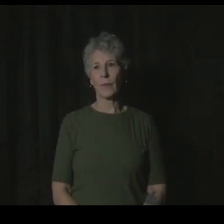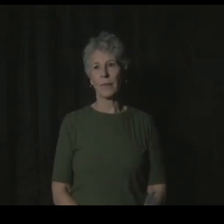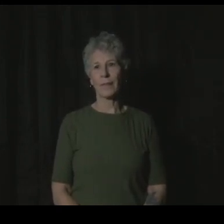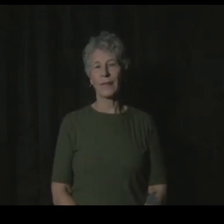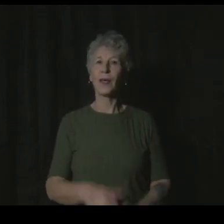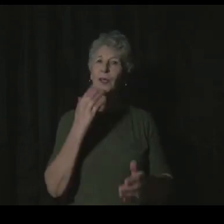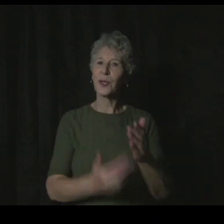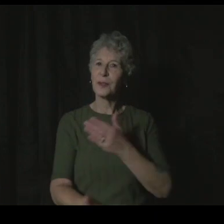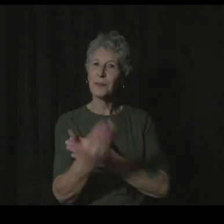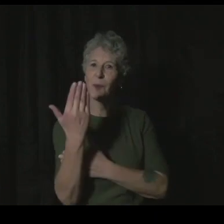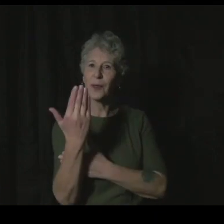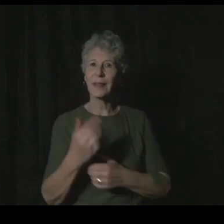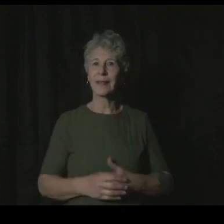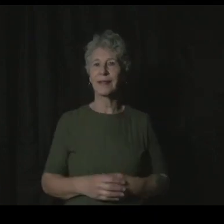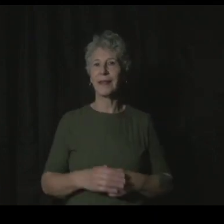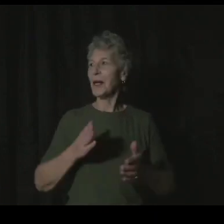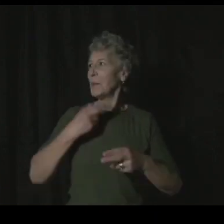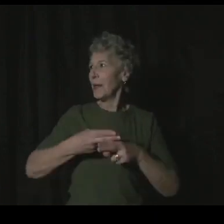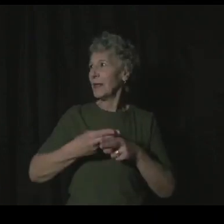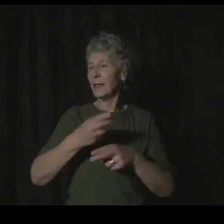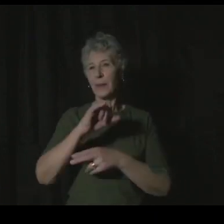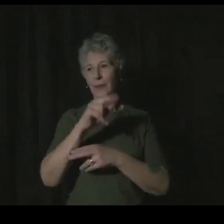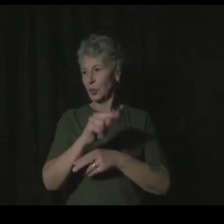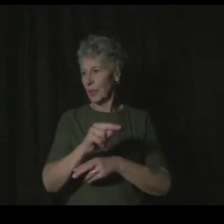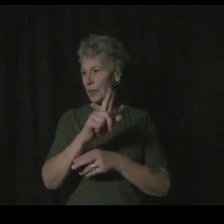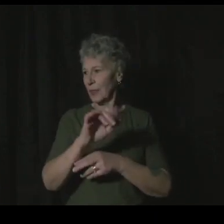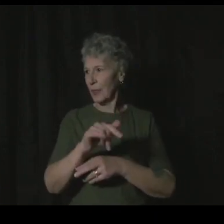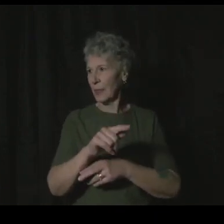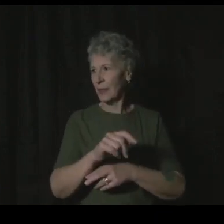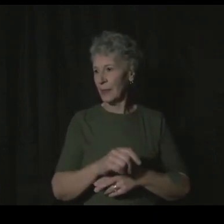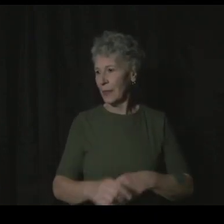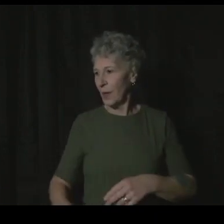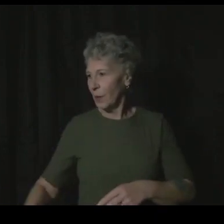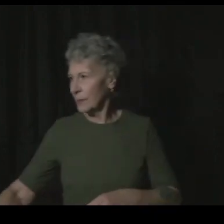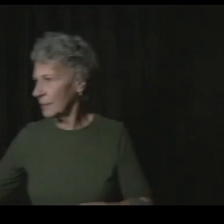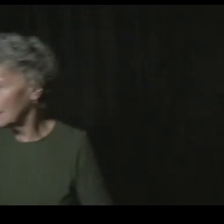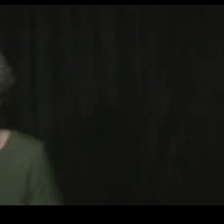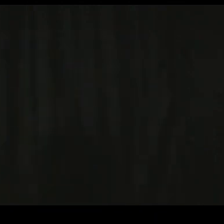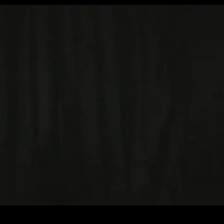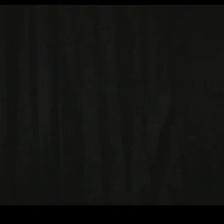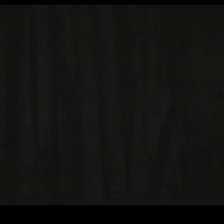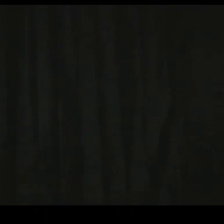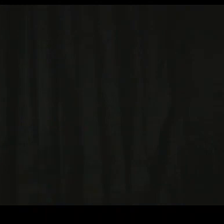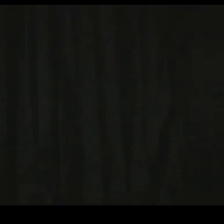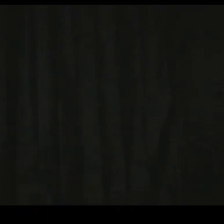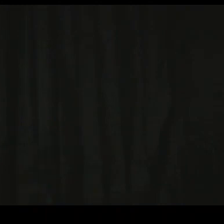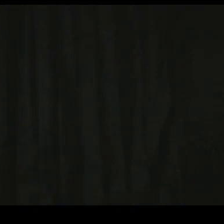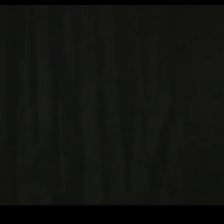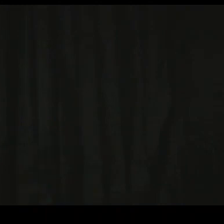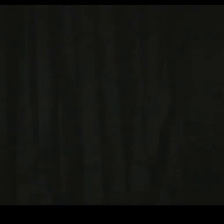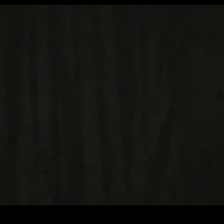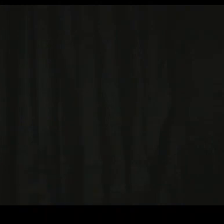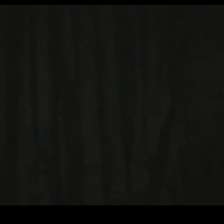Good morning. My name is Jen Leibarger. I just wanted to give you guys a little intro here. The kids sang at the